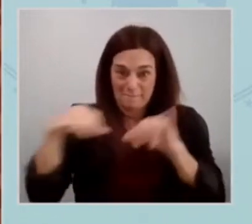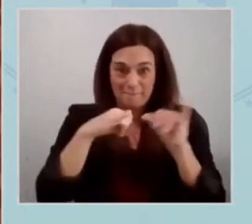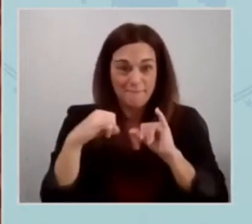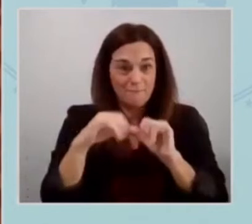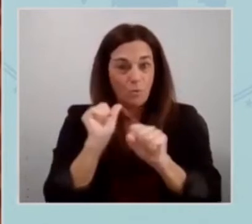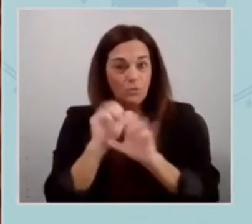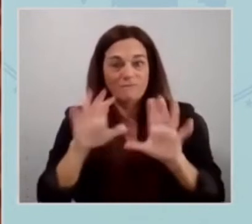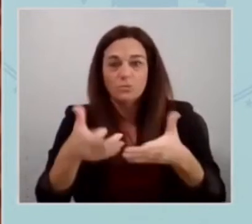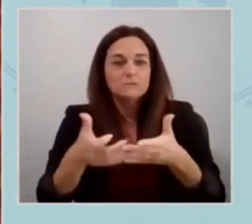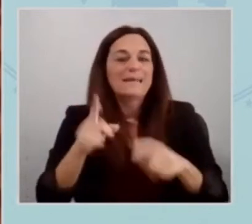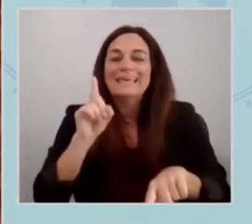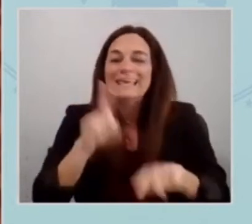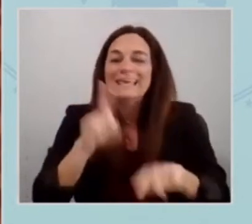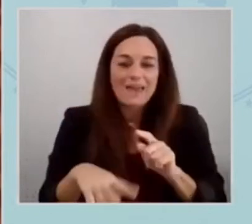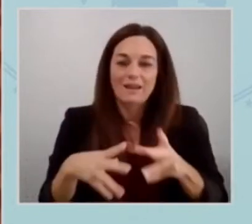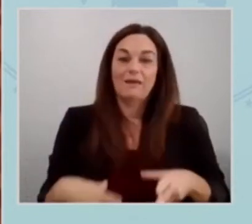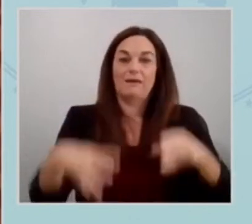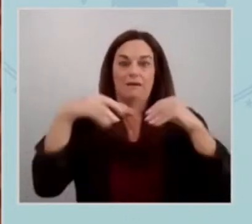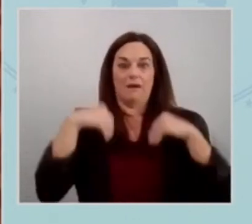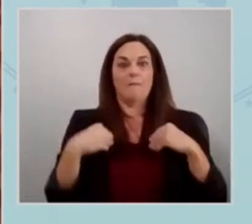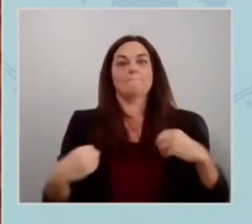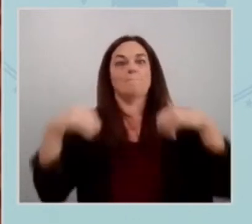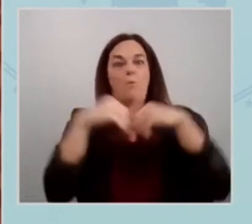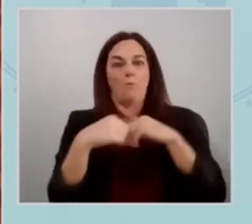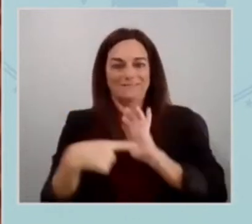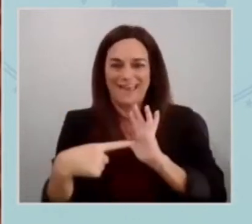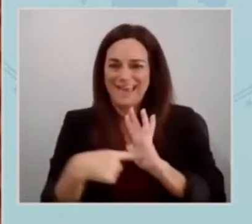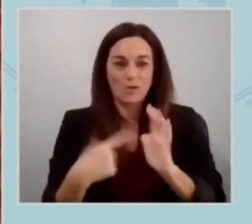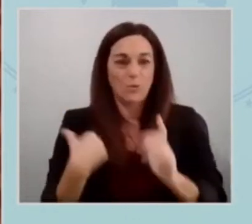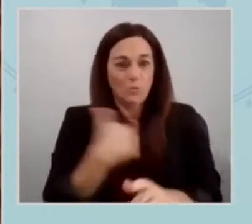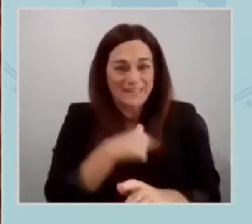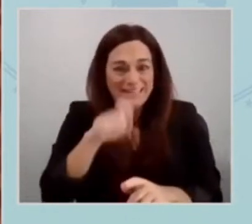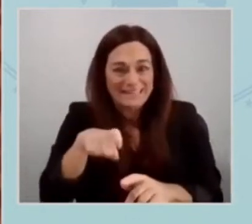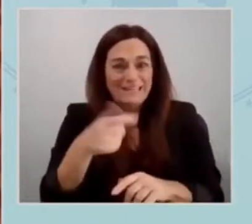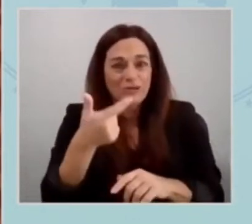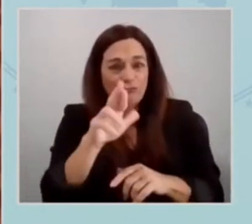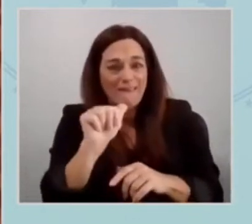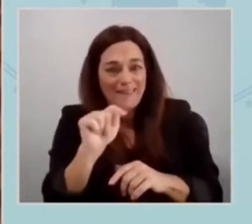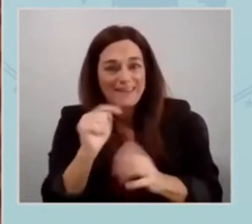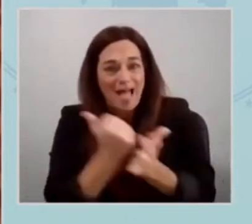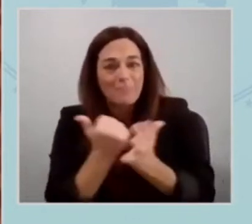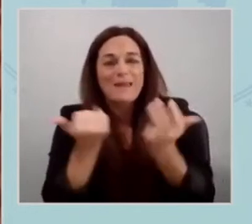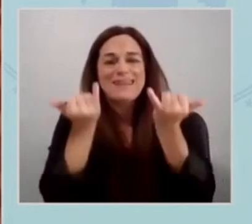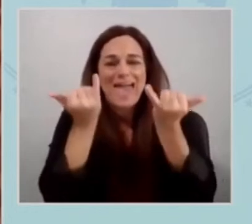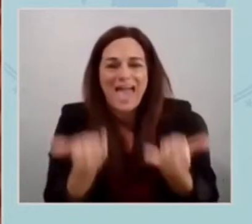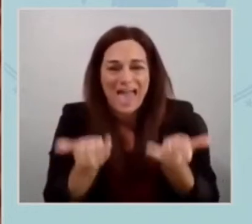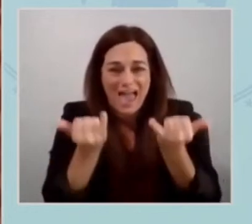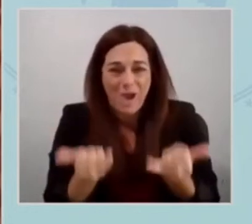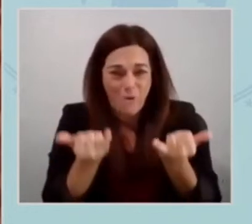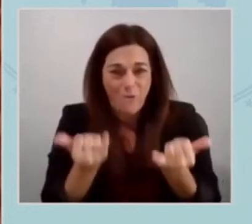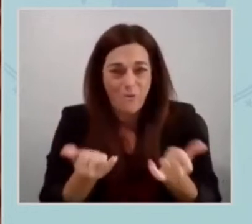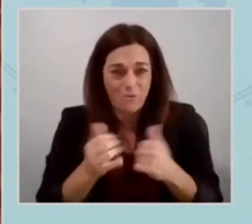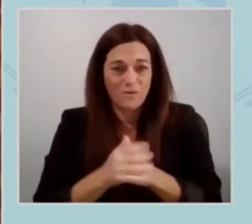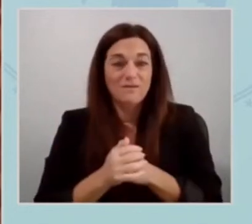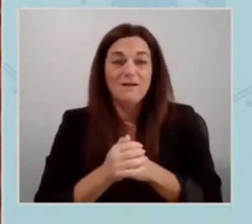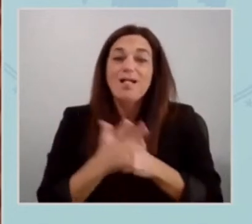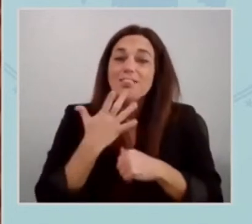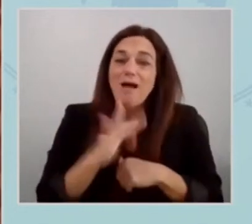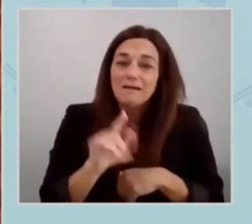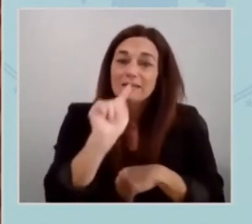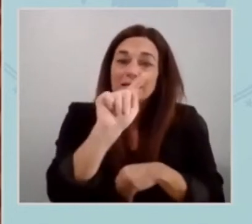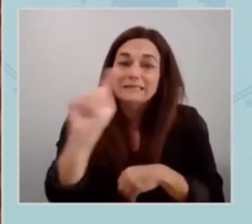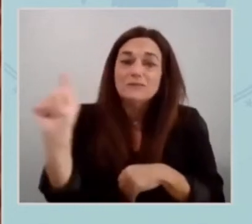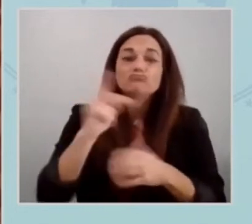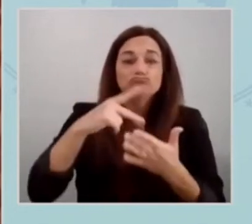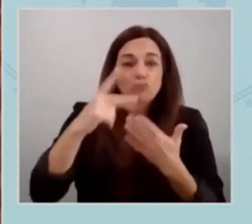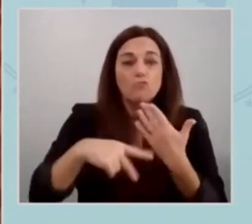that we as small business owners, like our workforce, cannot have that help come in the form of taking on more debt. We need grant help, and we need that grant help